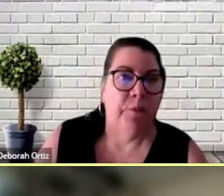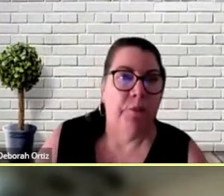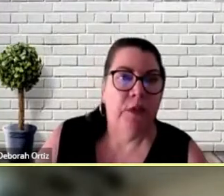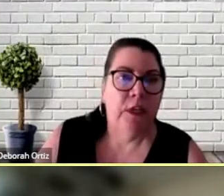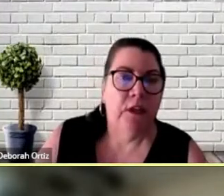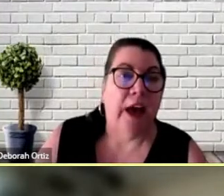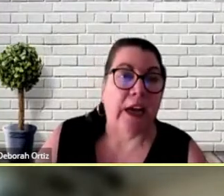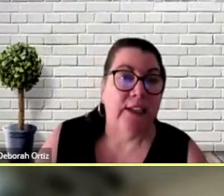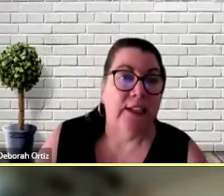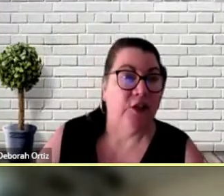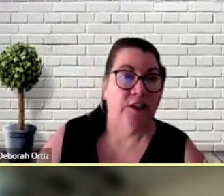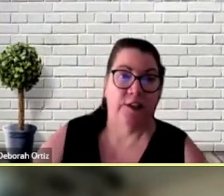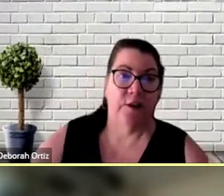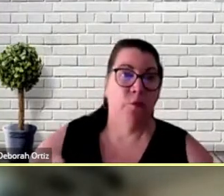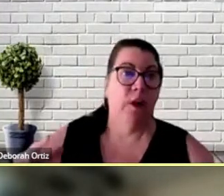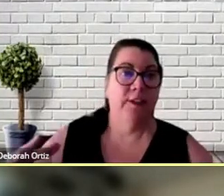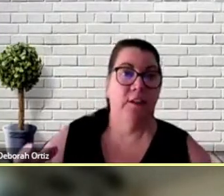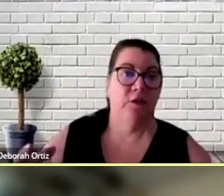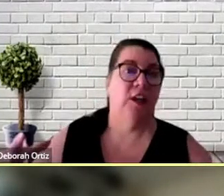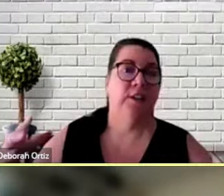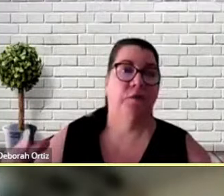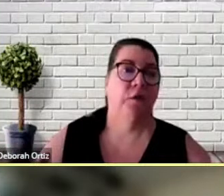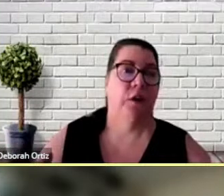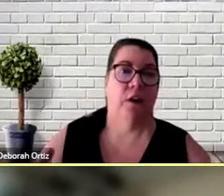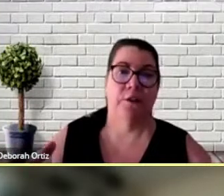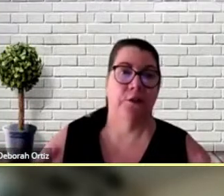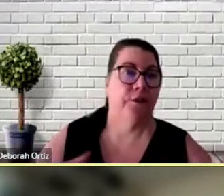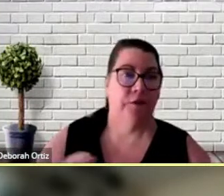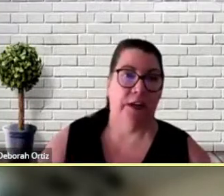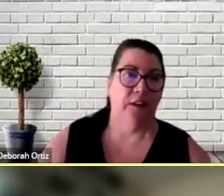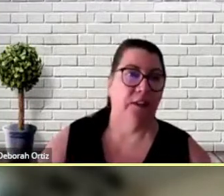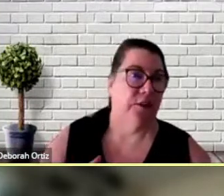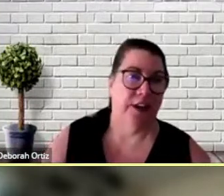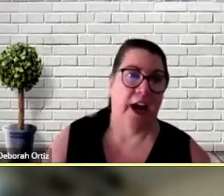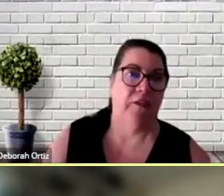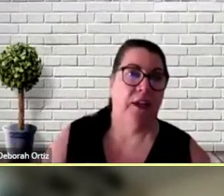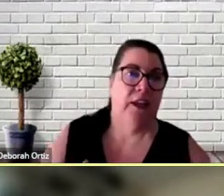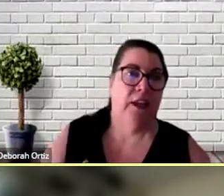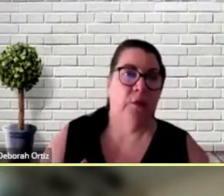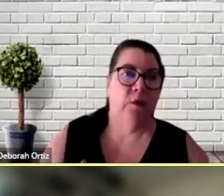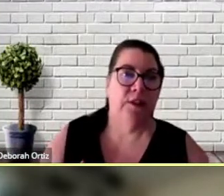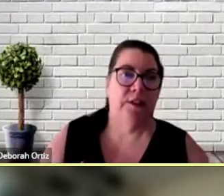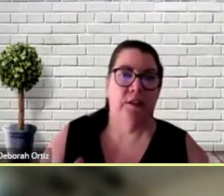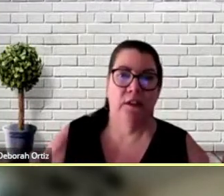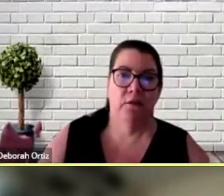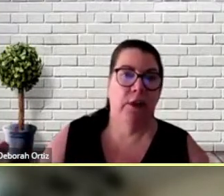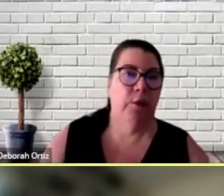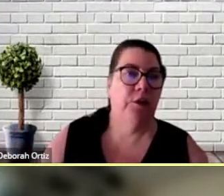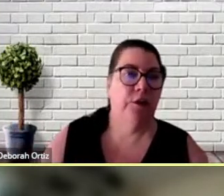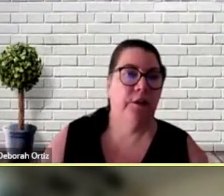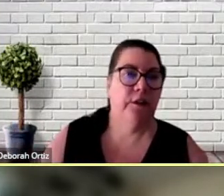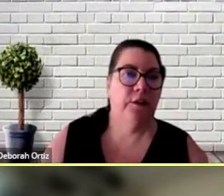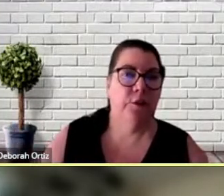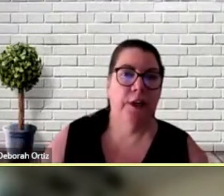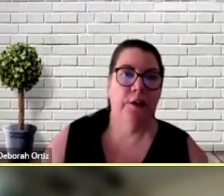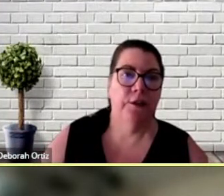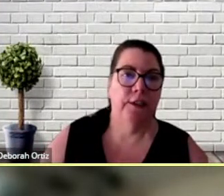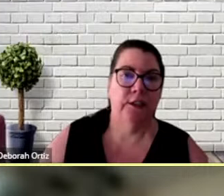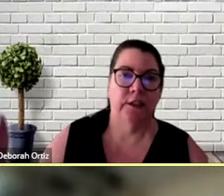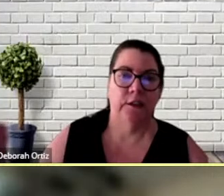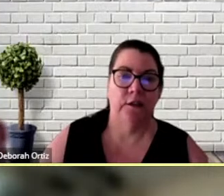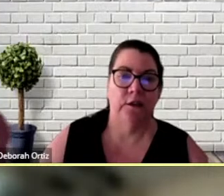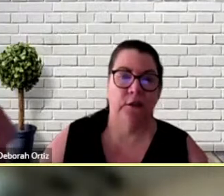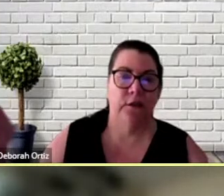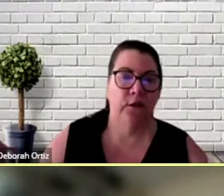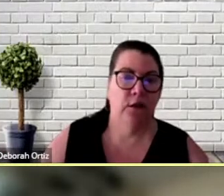community vaccinations. So it wasn't just for our students, our faculty, or staff. It was, we will use Los